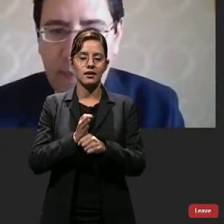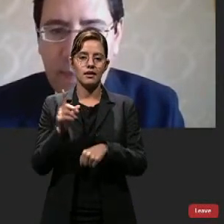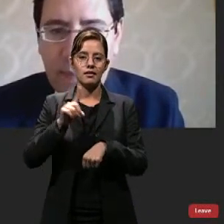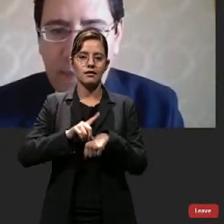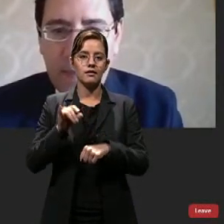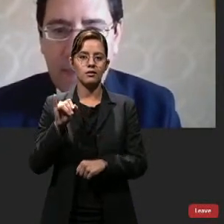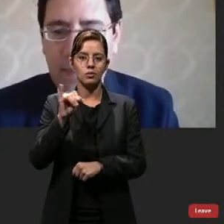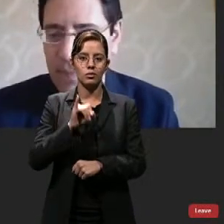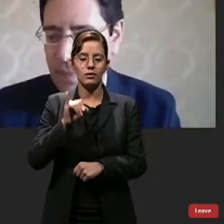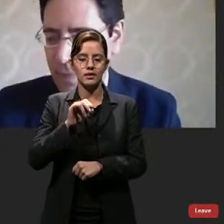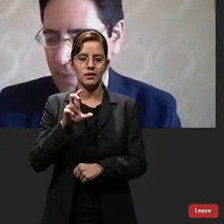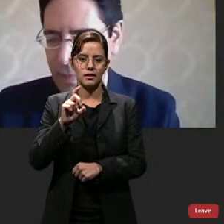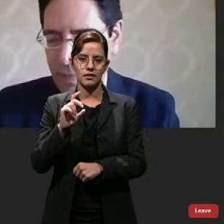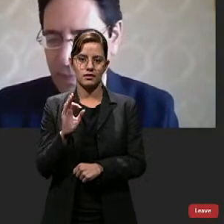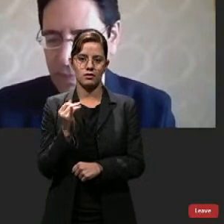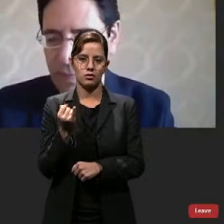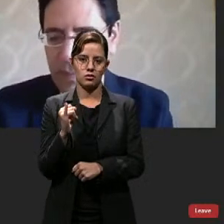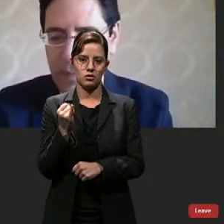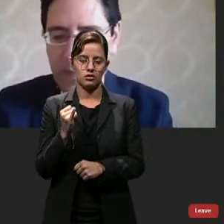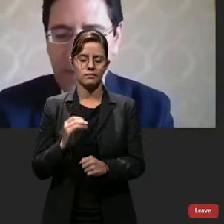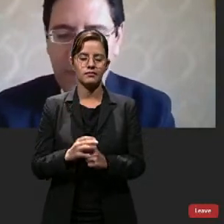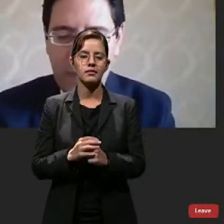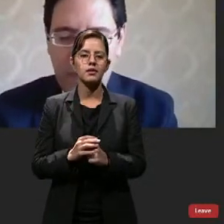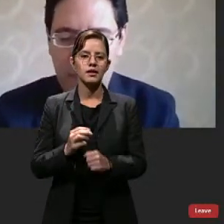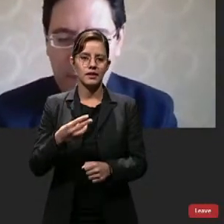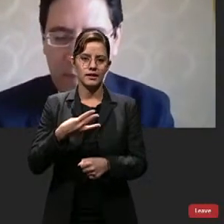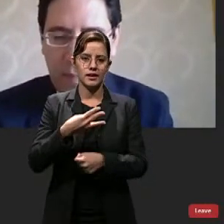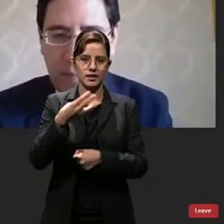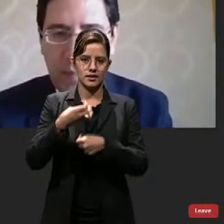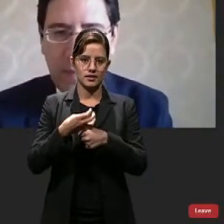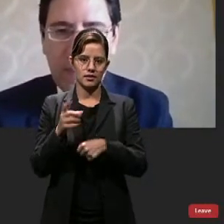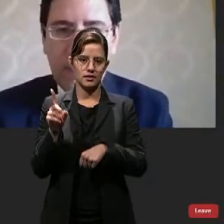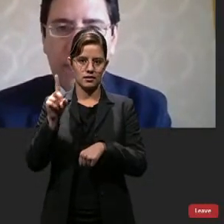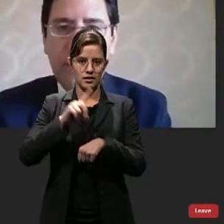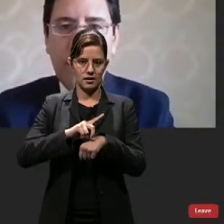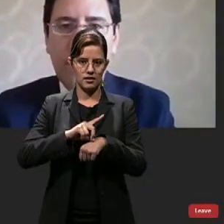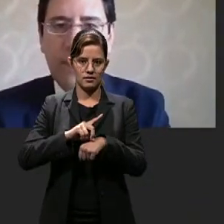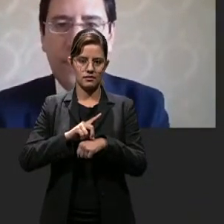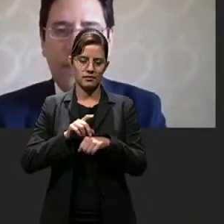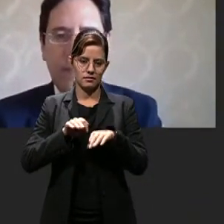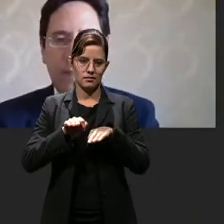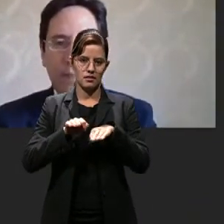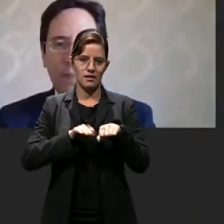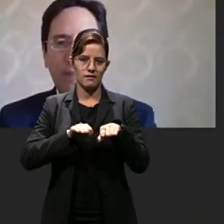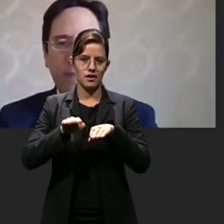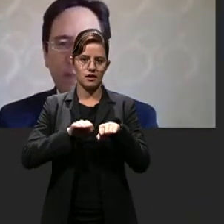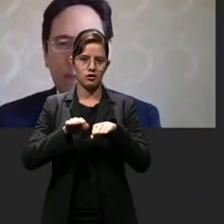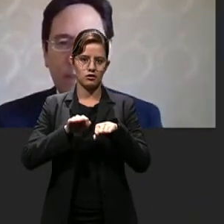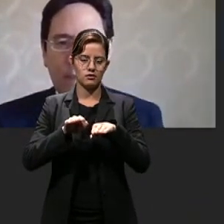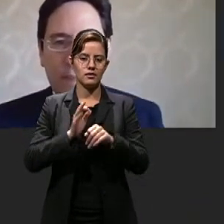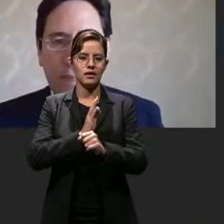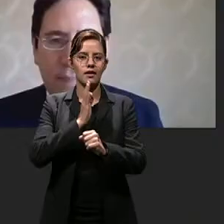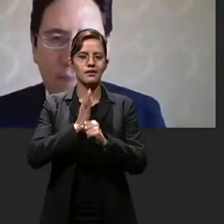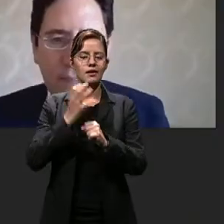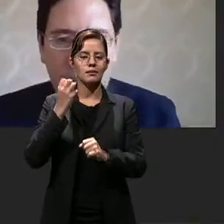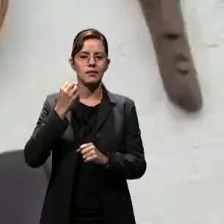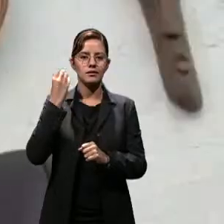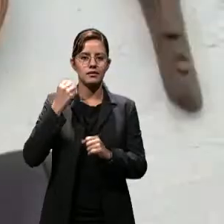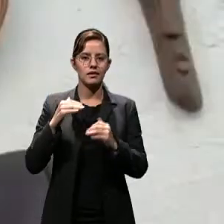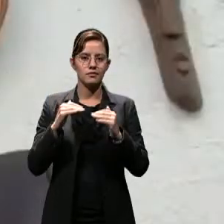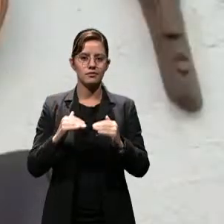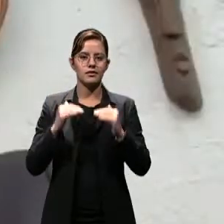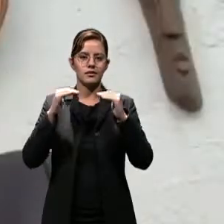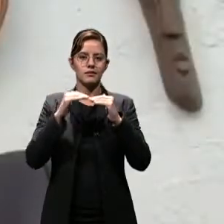Today is Thursday, June 30th. We are in the third day of